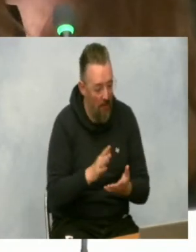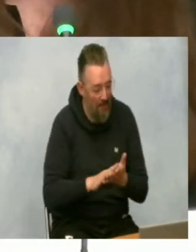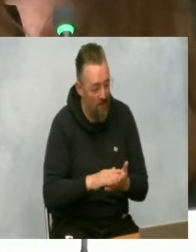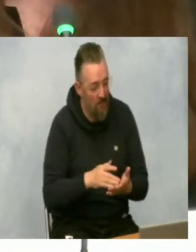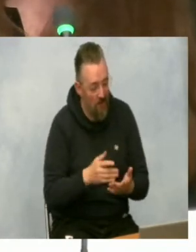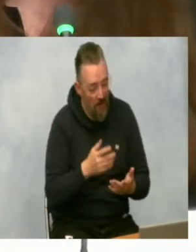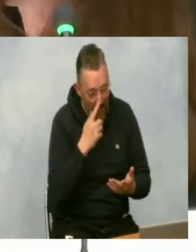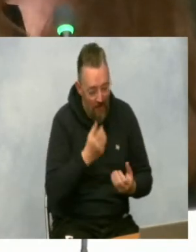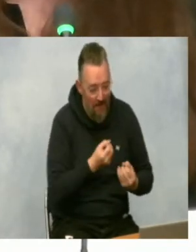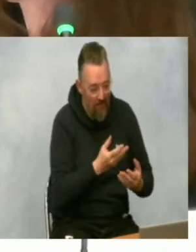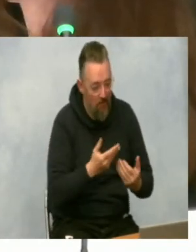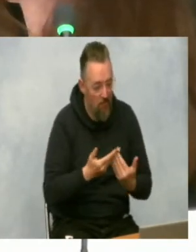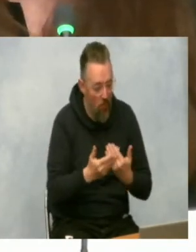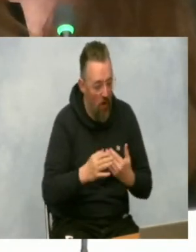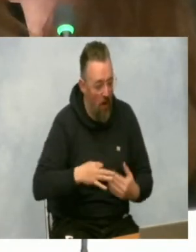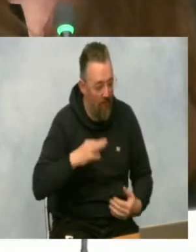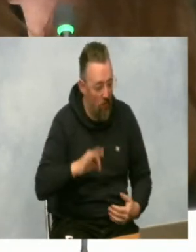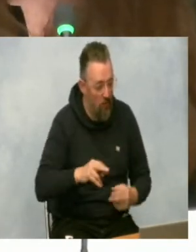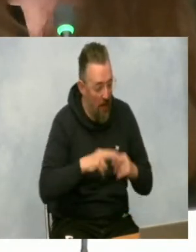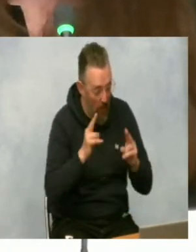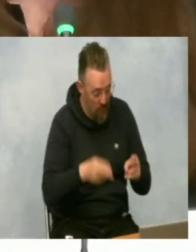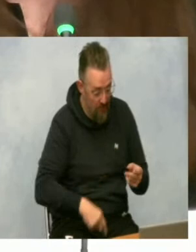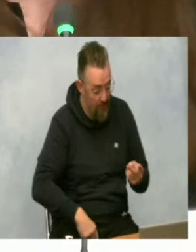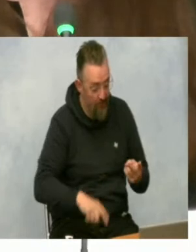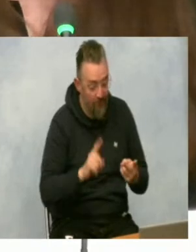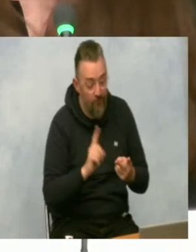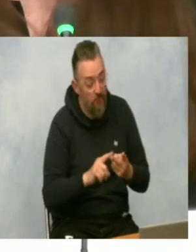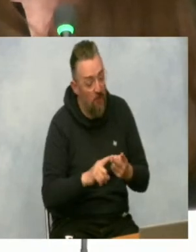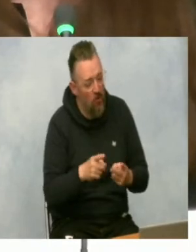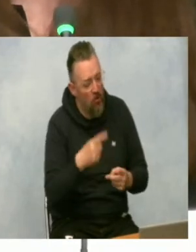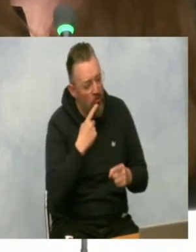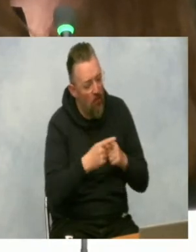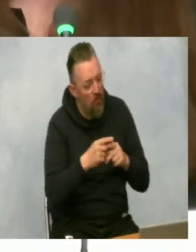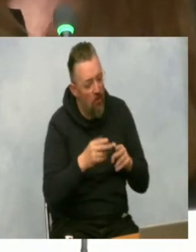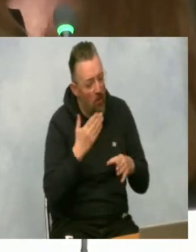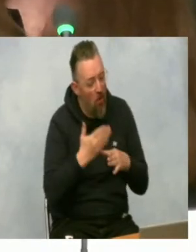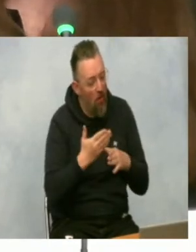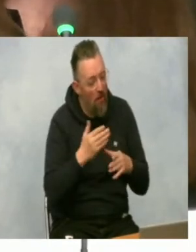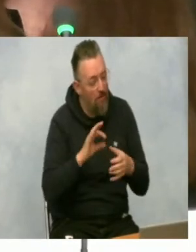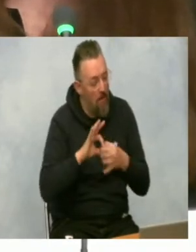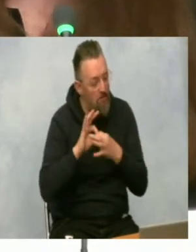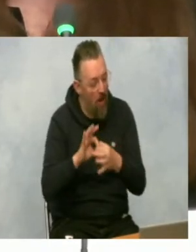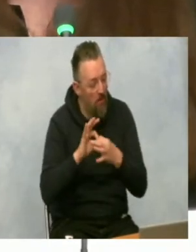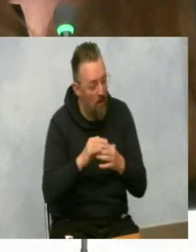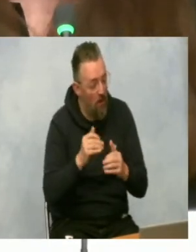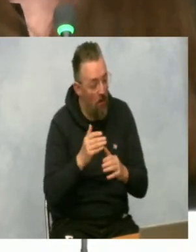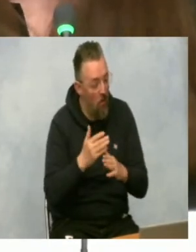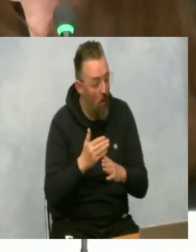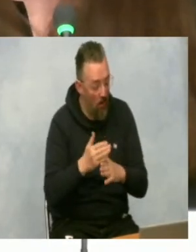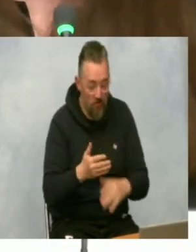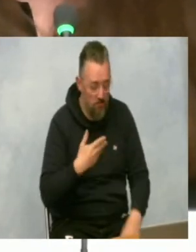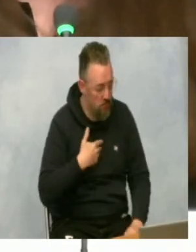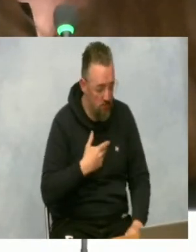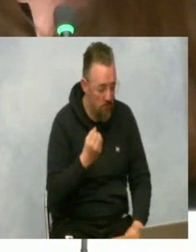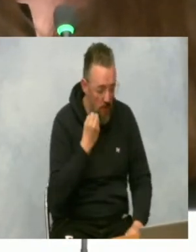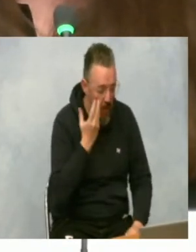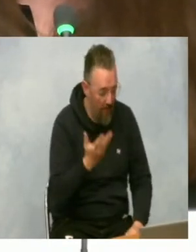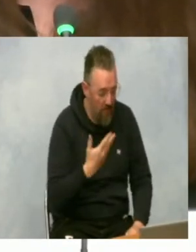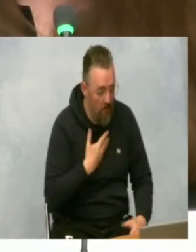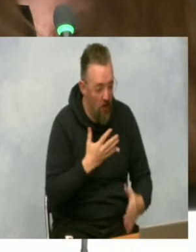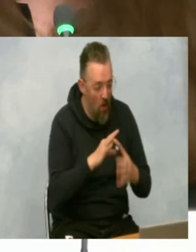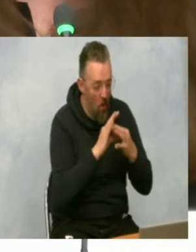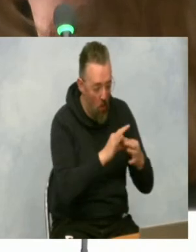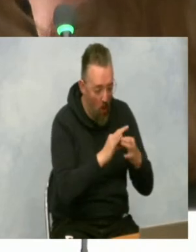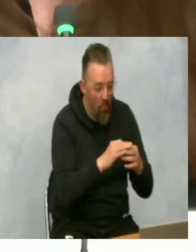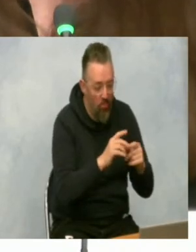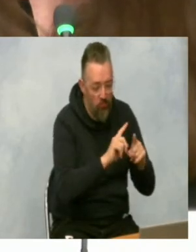housing need. In terms of working with partners, and it's something we do every day, is work very closely with our RSL